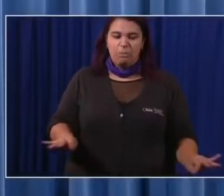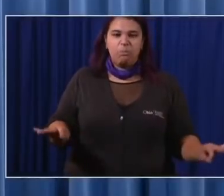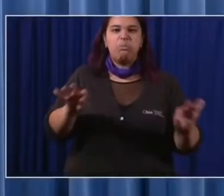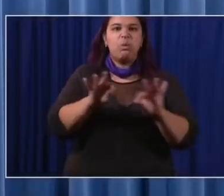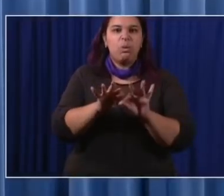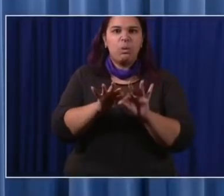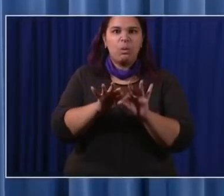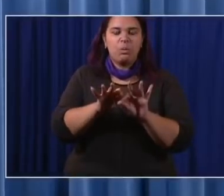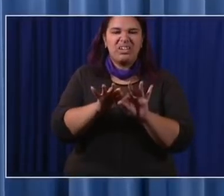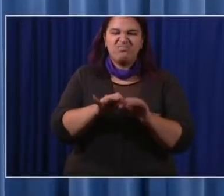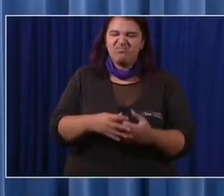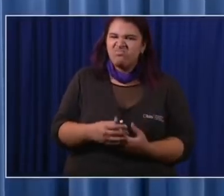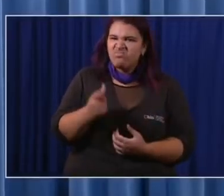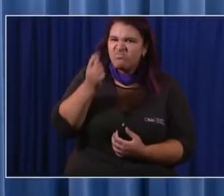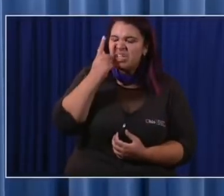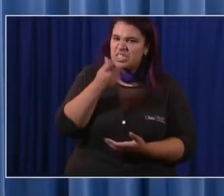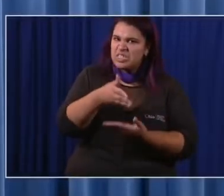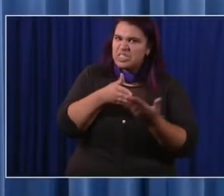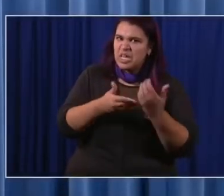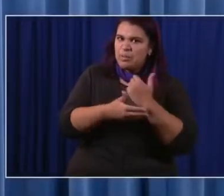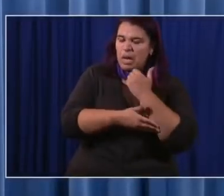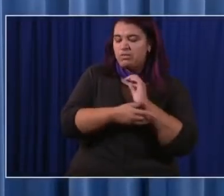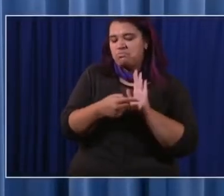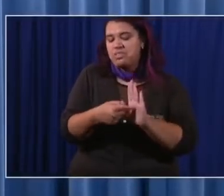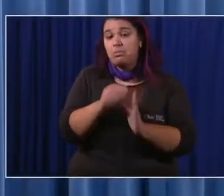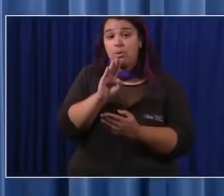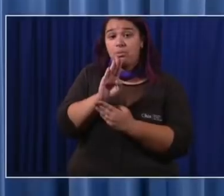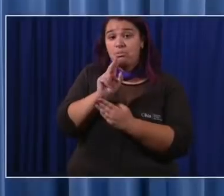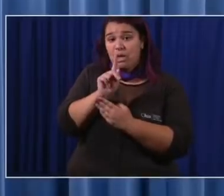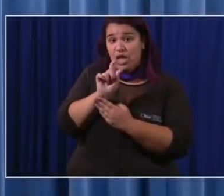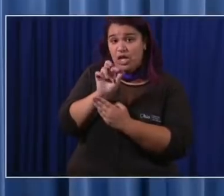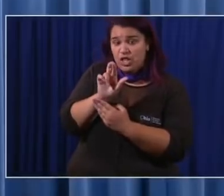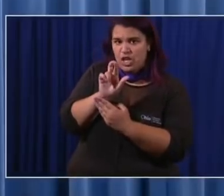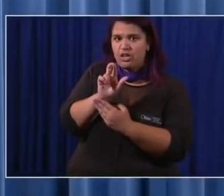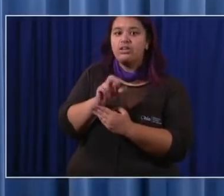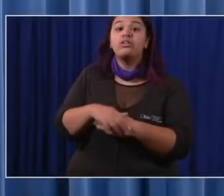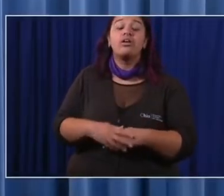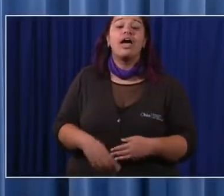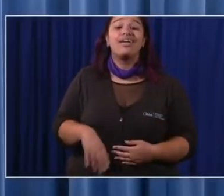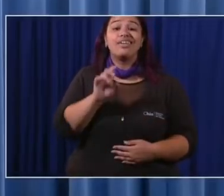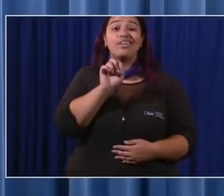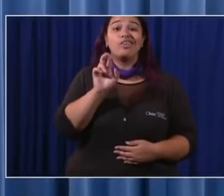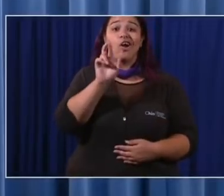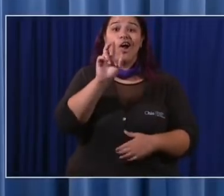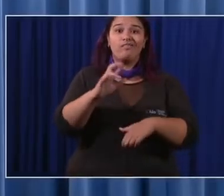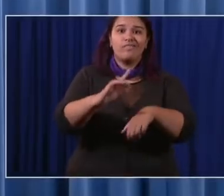going to 7 ER visits a day in Butler County, which has 380,000 people?